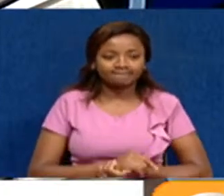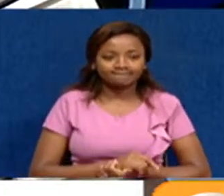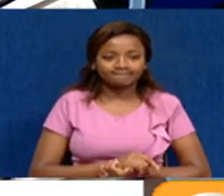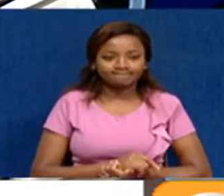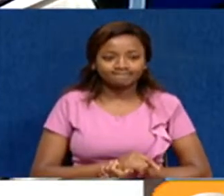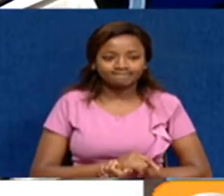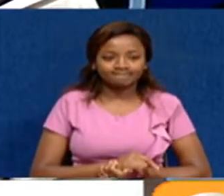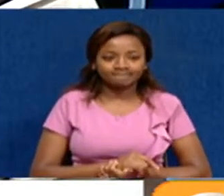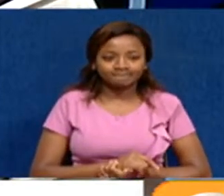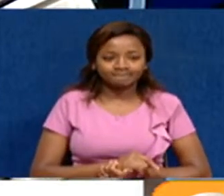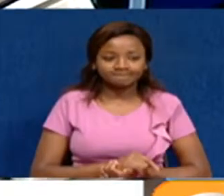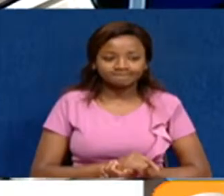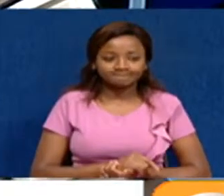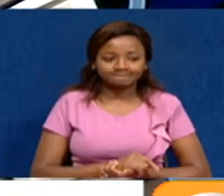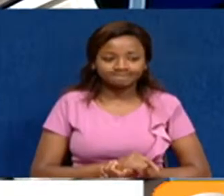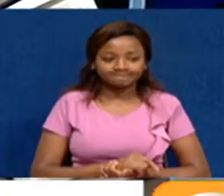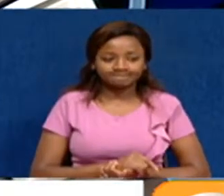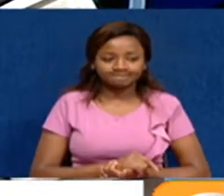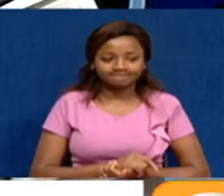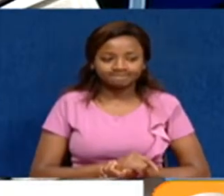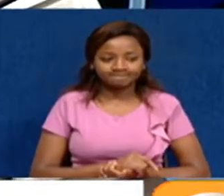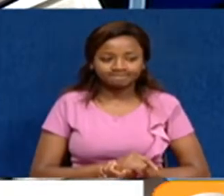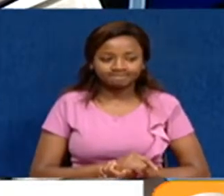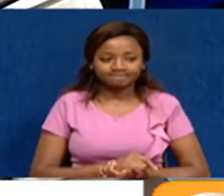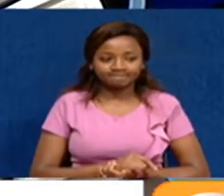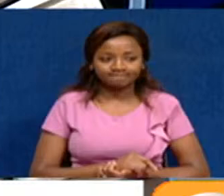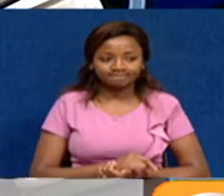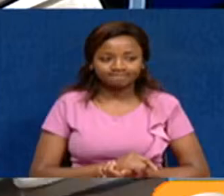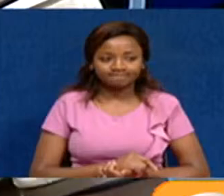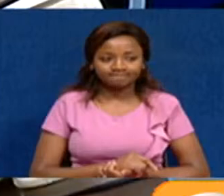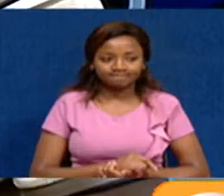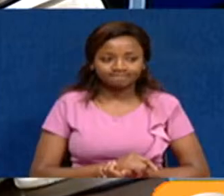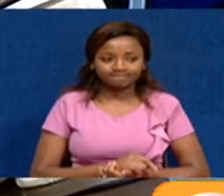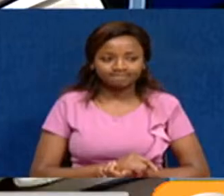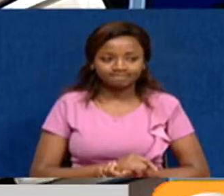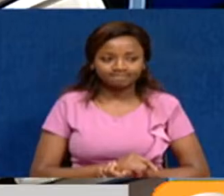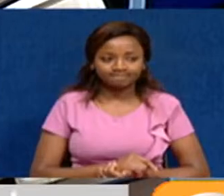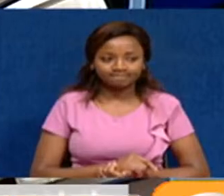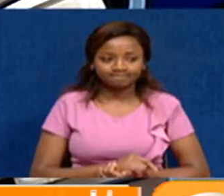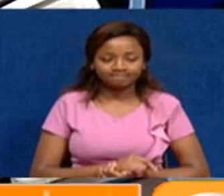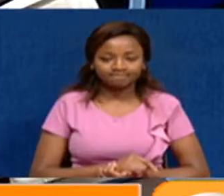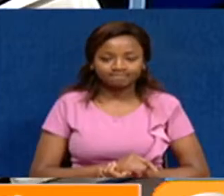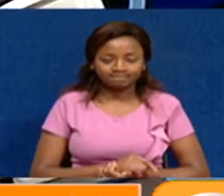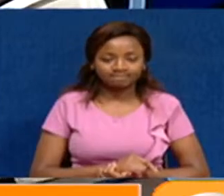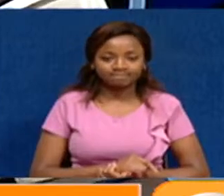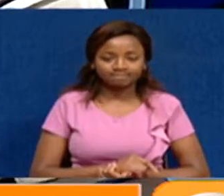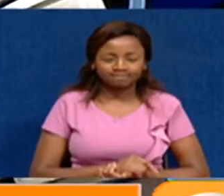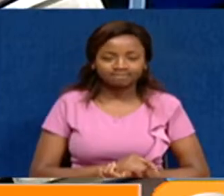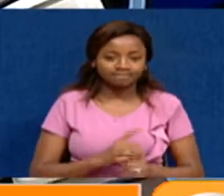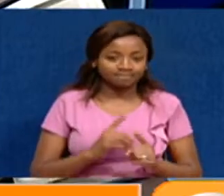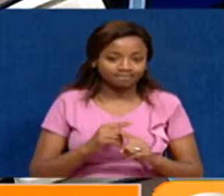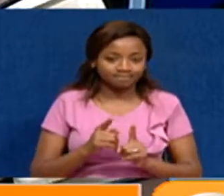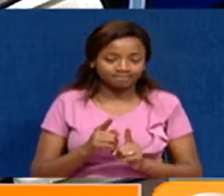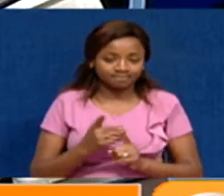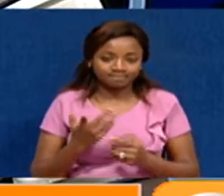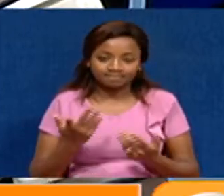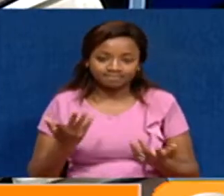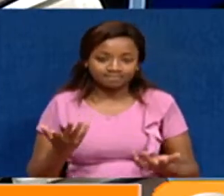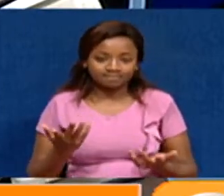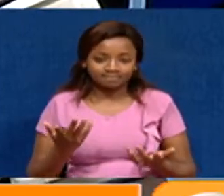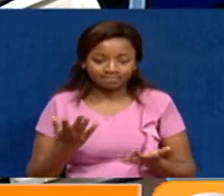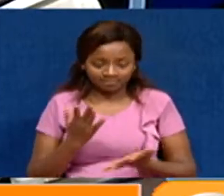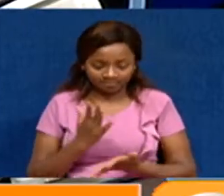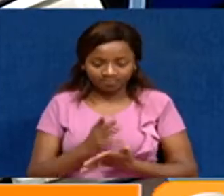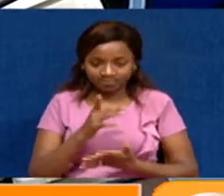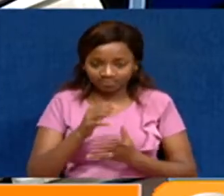for. I think it is the right of the government to come in and do what? And put matters right. So I think it did come to the, to